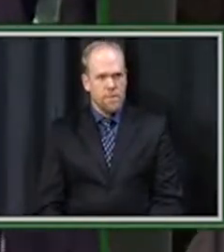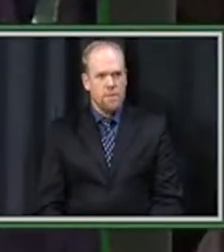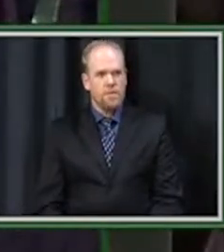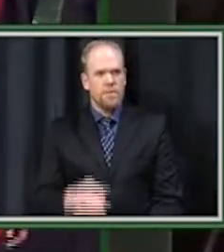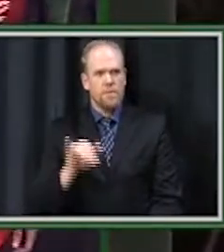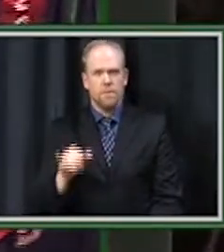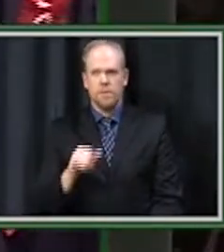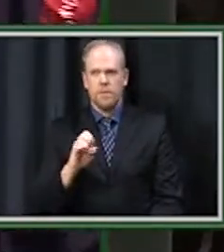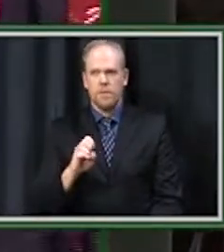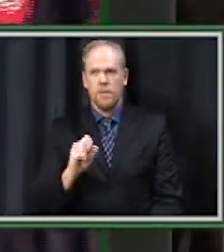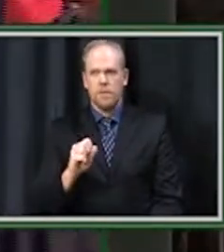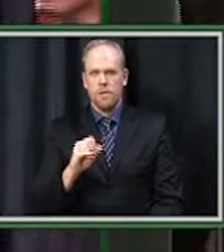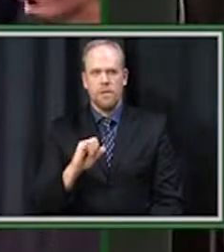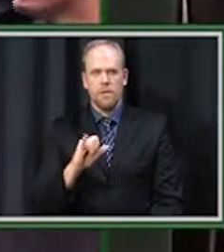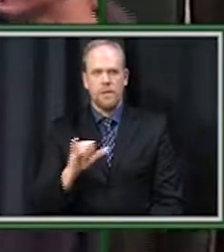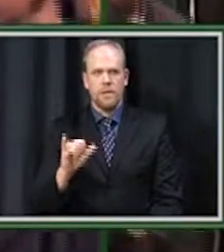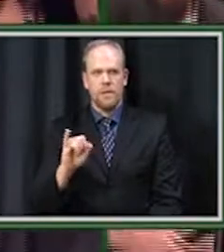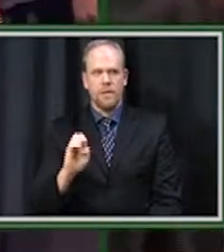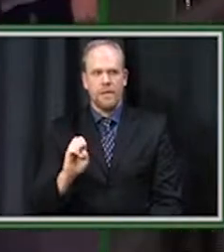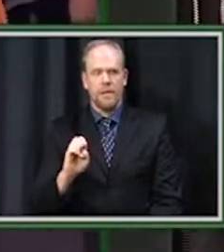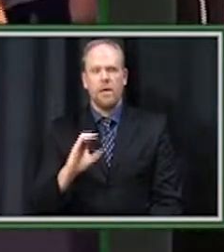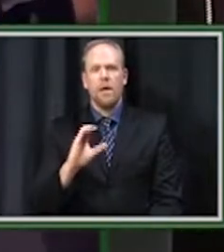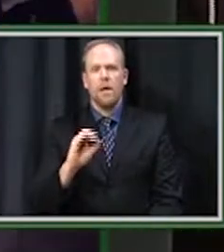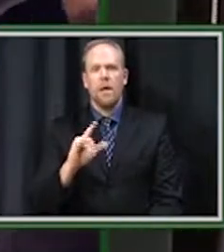Jesse Cohn.